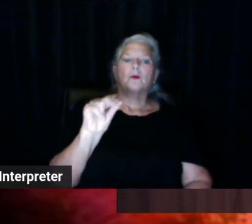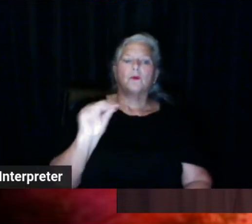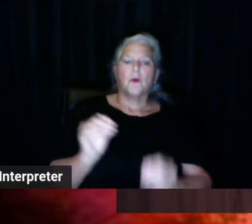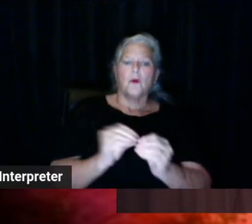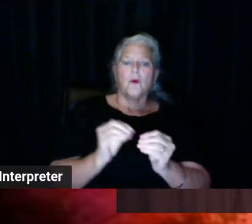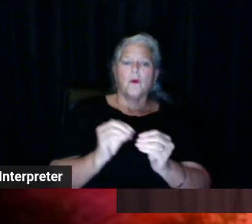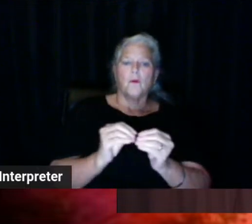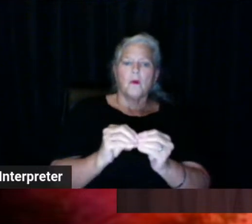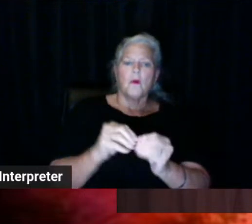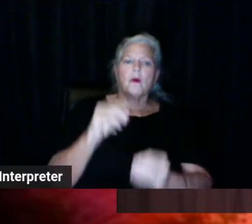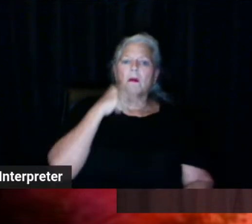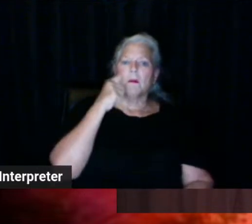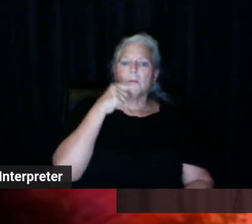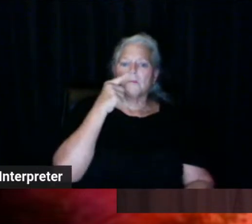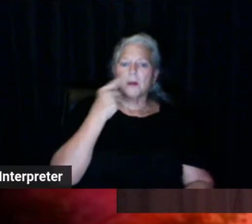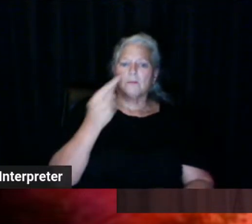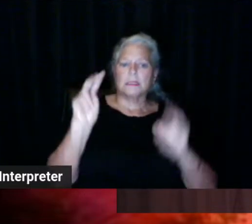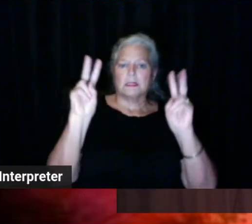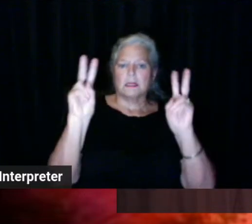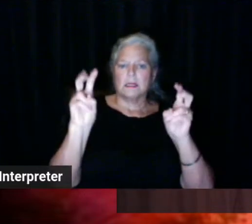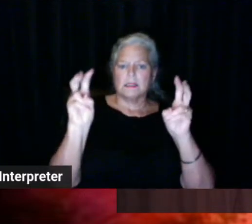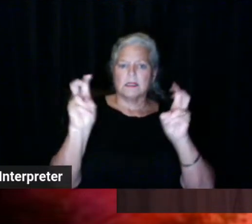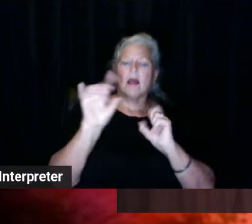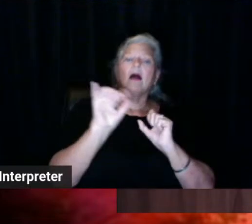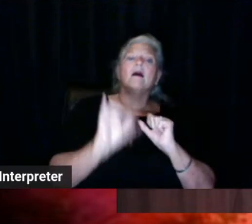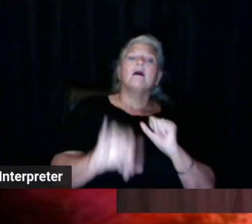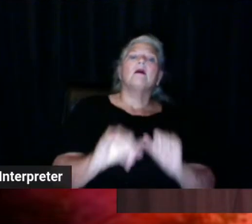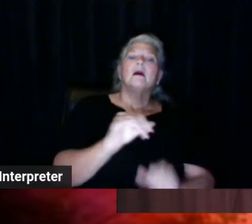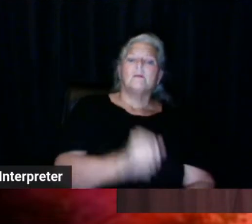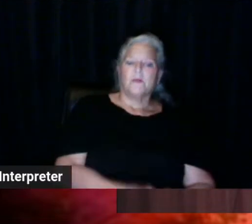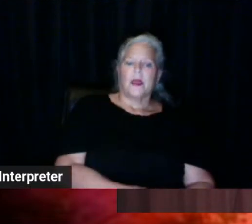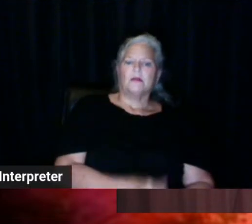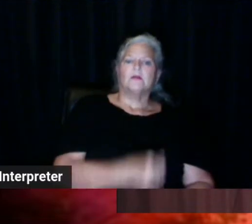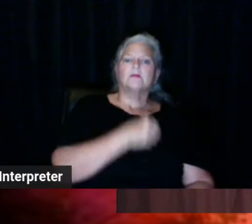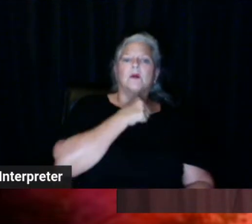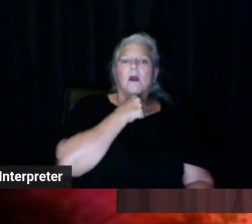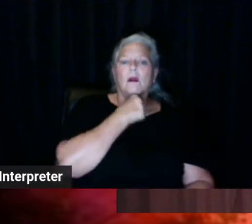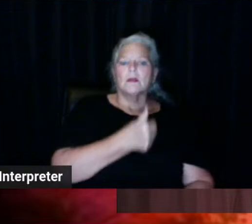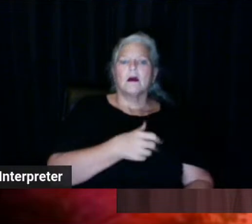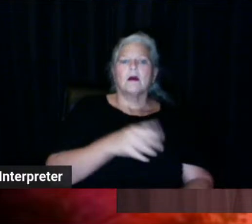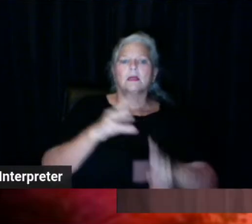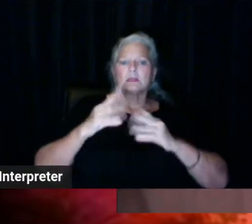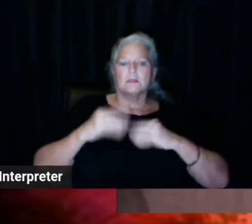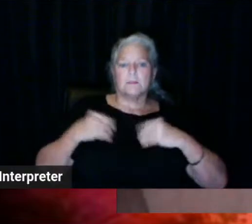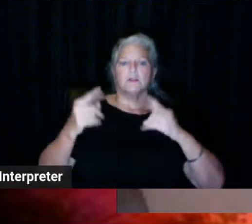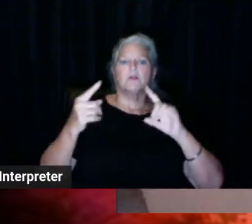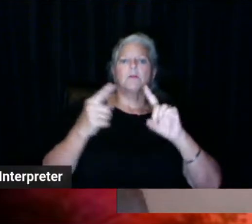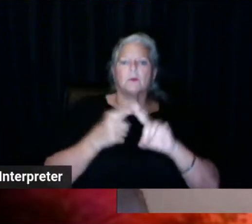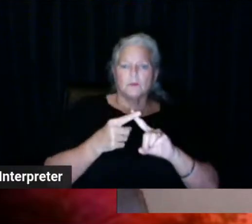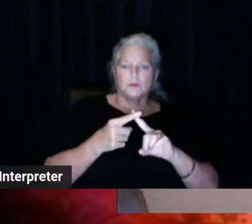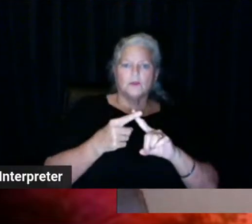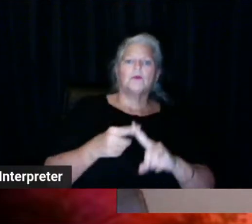becoming as a member of this Canton Select Board. Thank you.